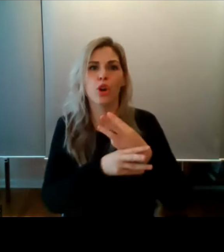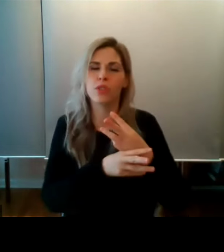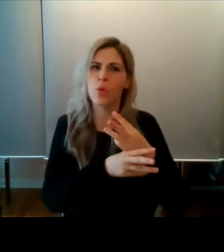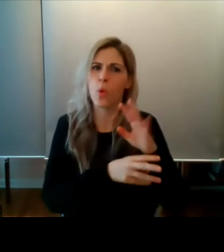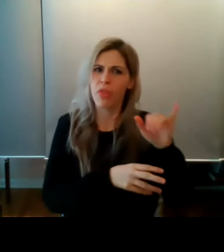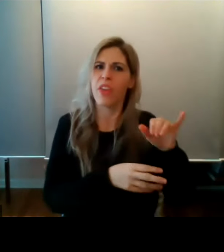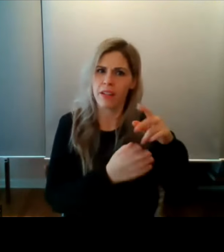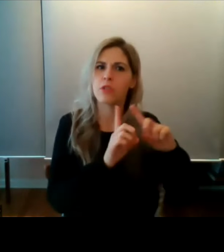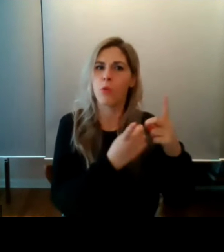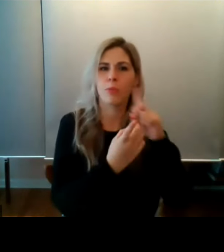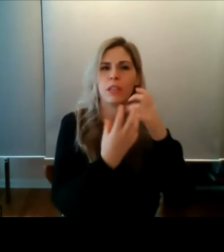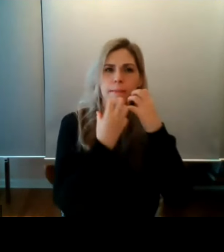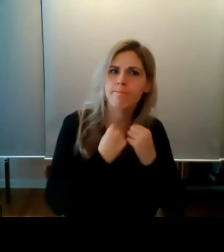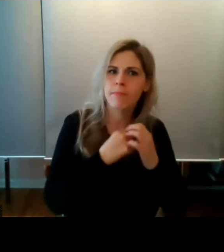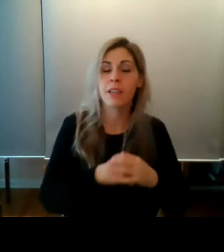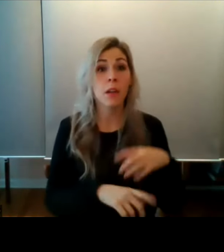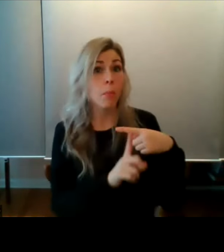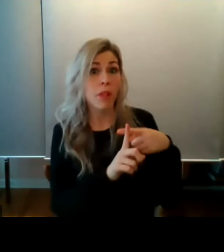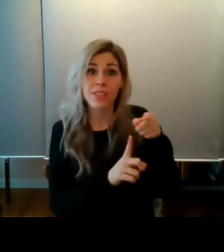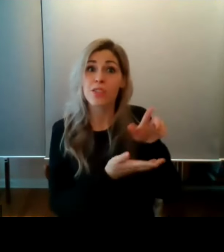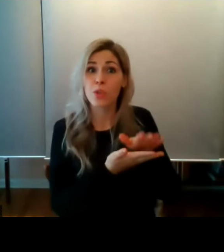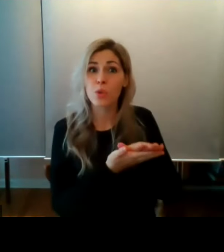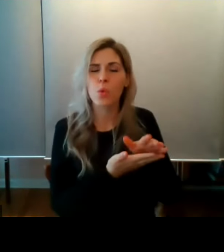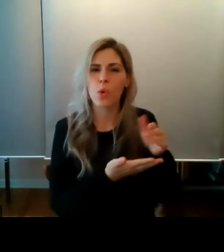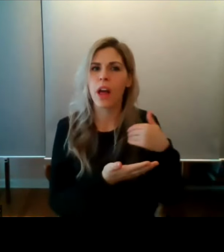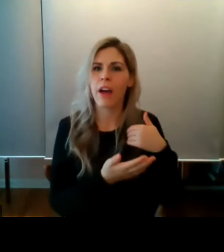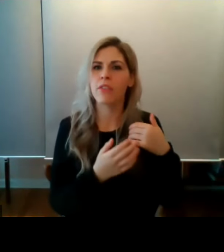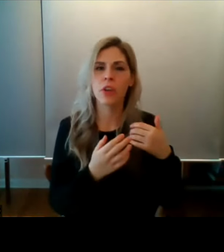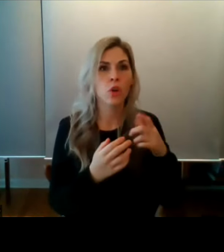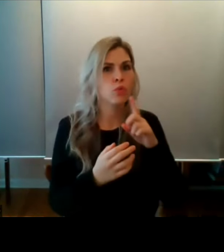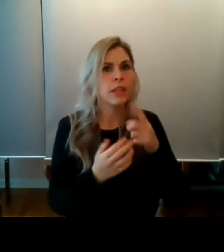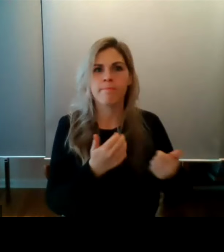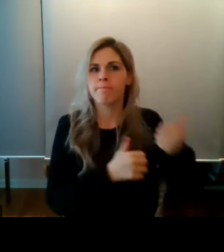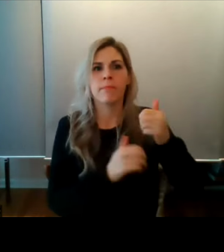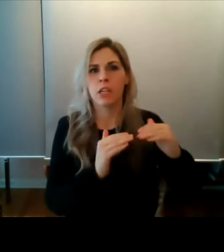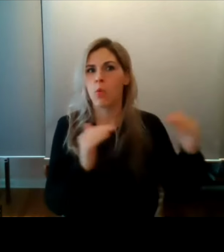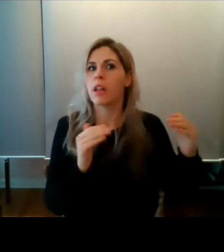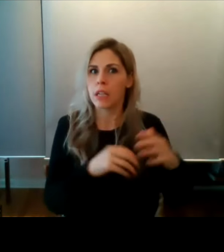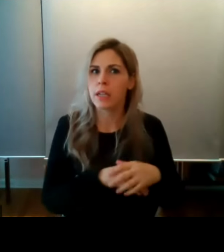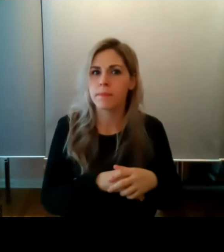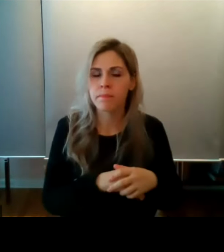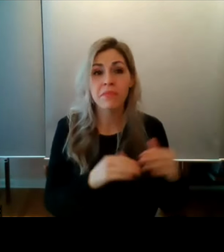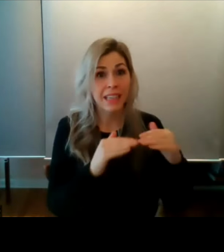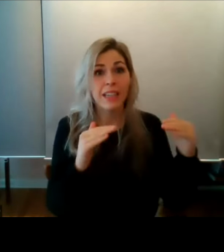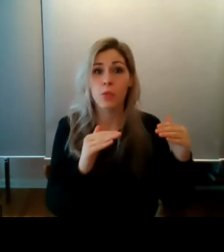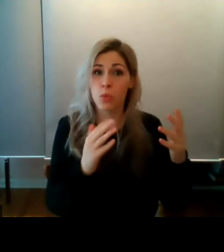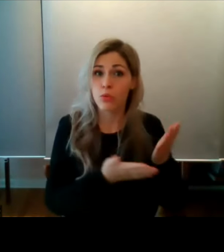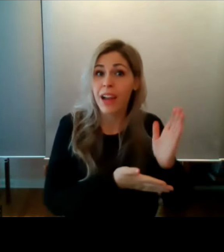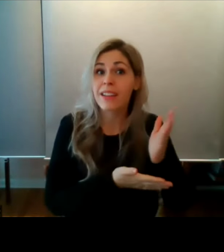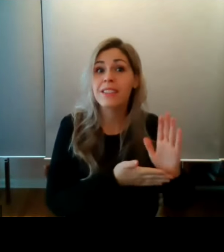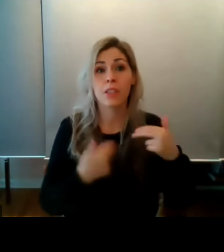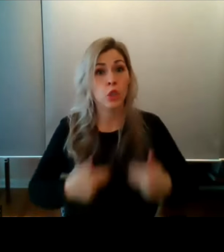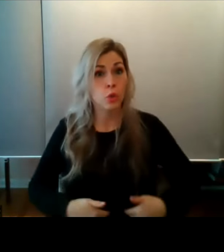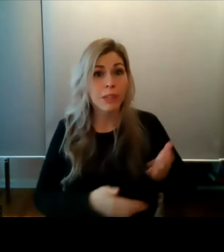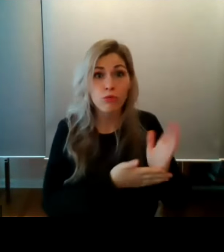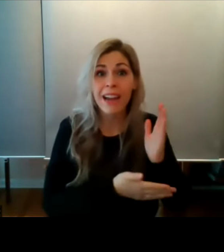the Jackson School has a very, very strong focus on questions of equality and equal rights, human rights. And